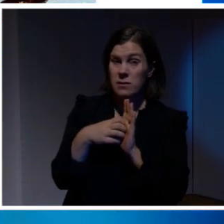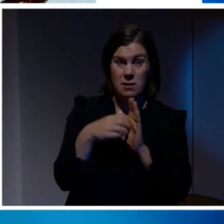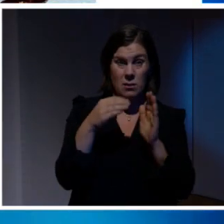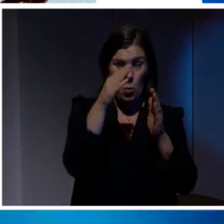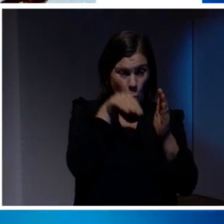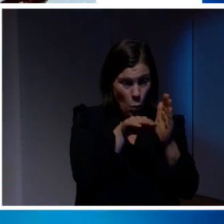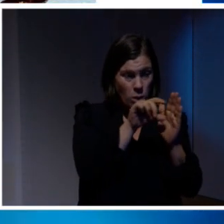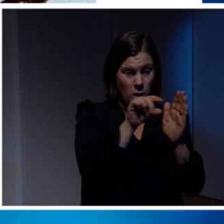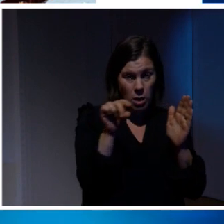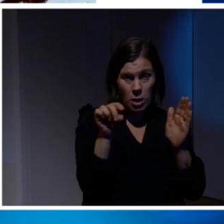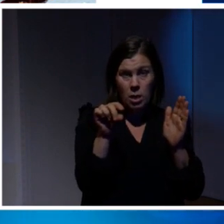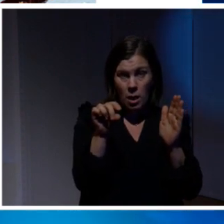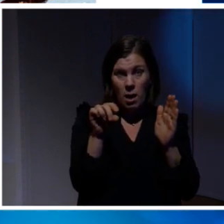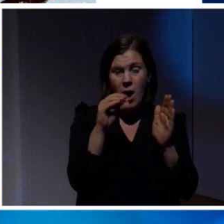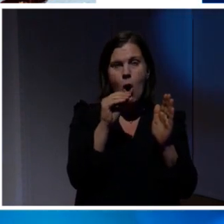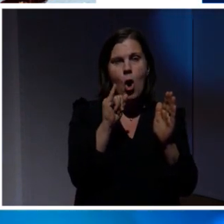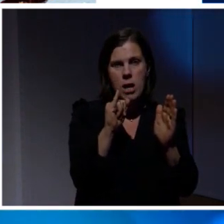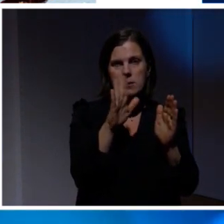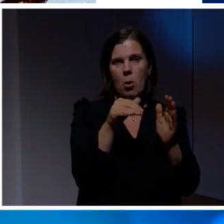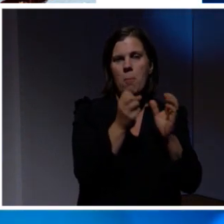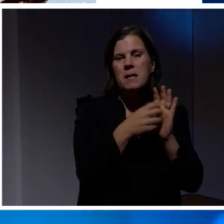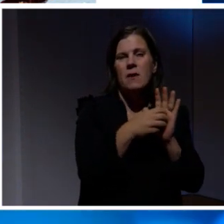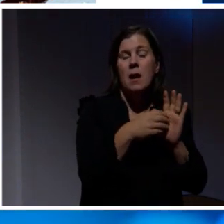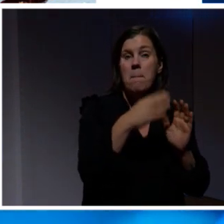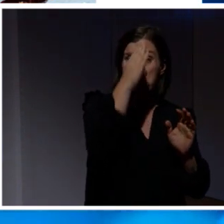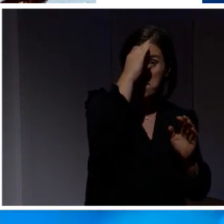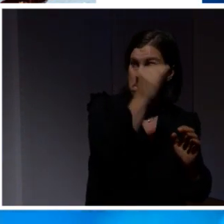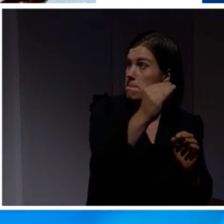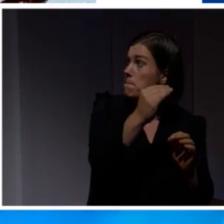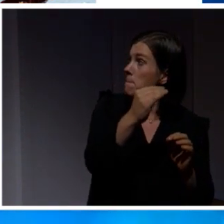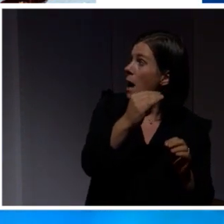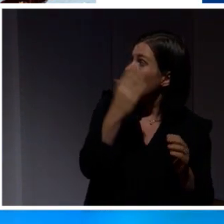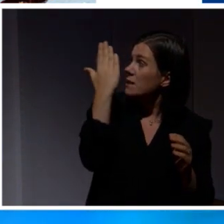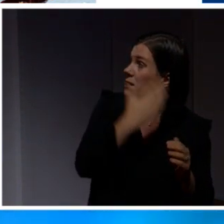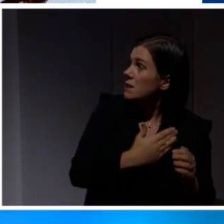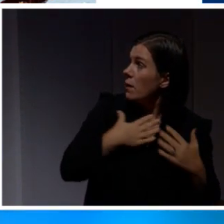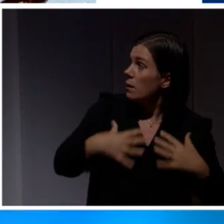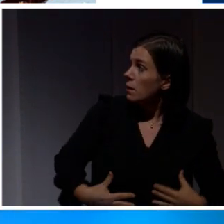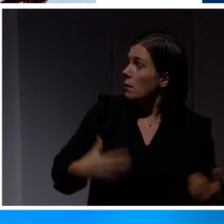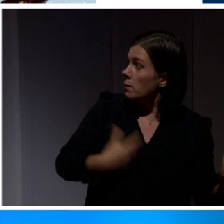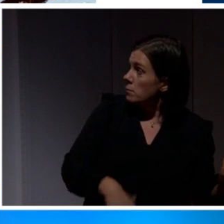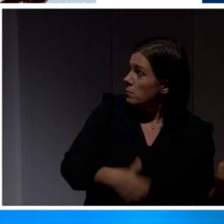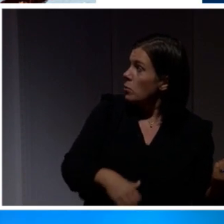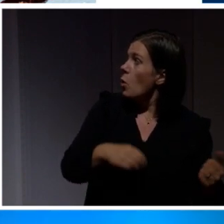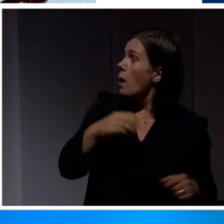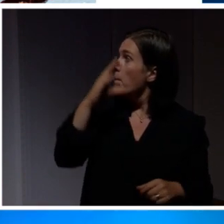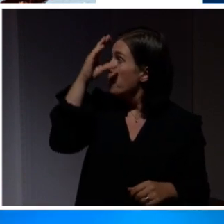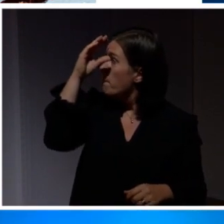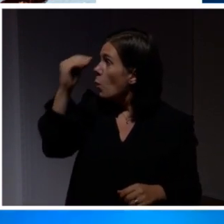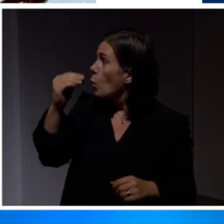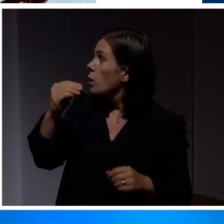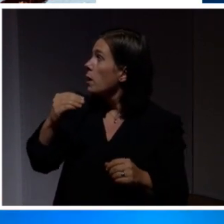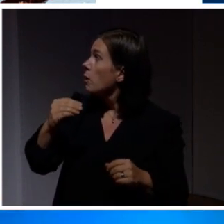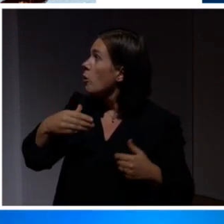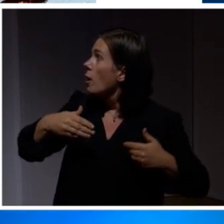language is being generated by an AI. So you have a man in a black shirt playing guitar, or a boy is doing a backflip on a wakeboard.